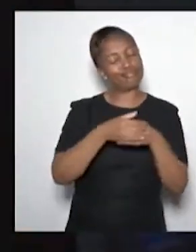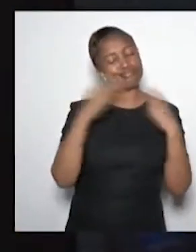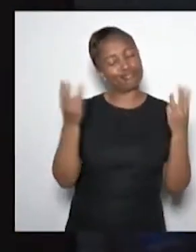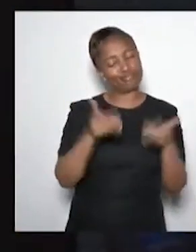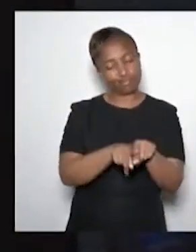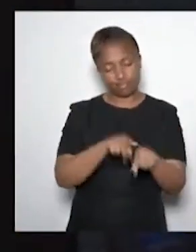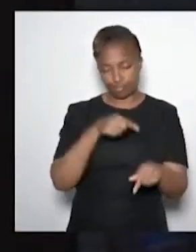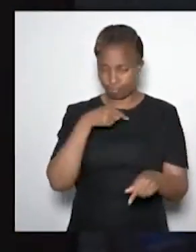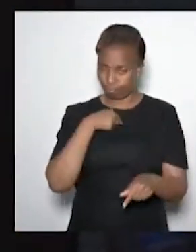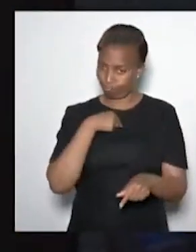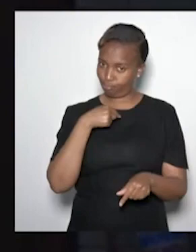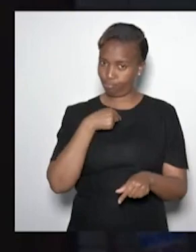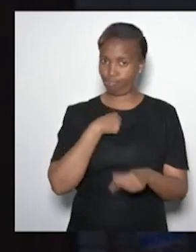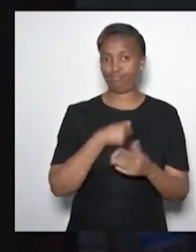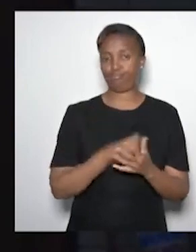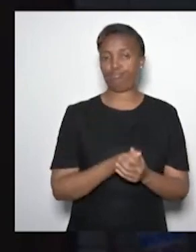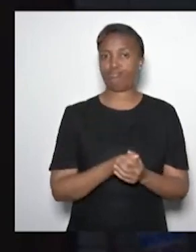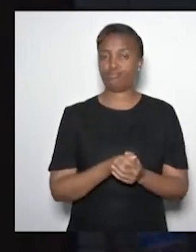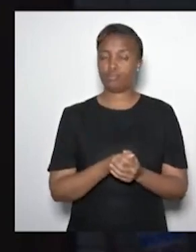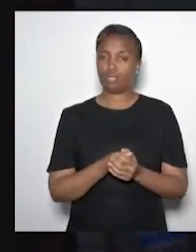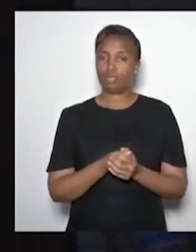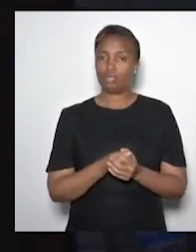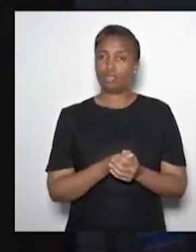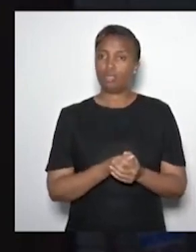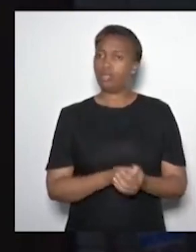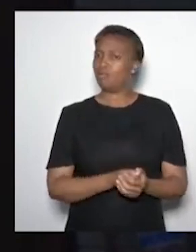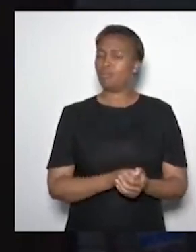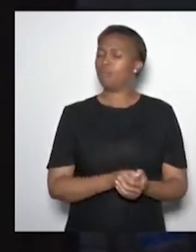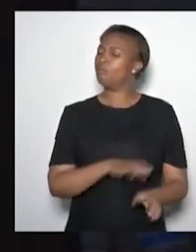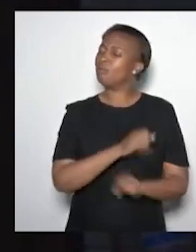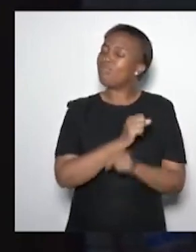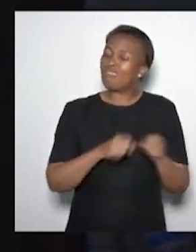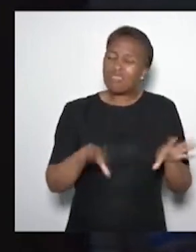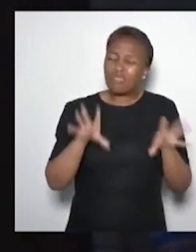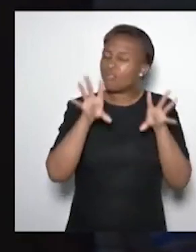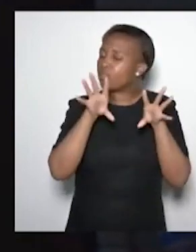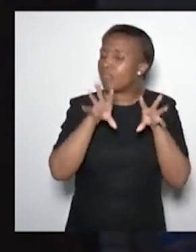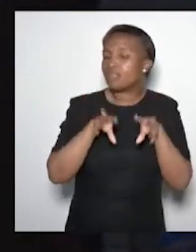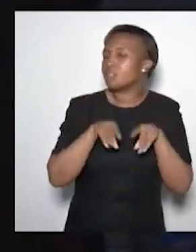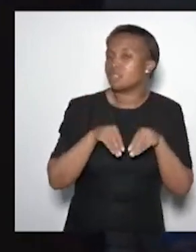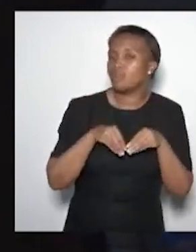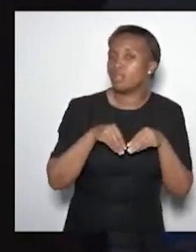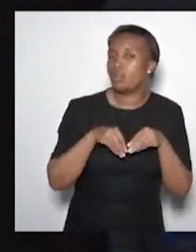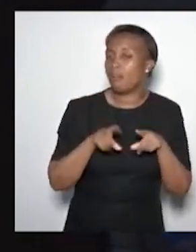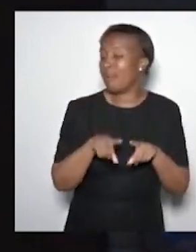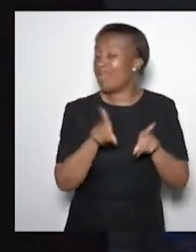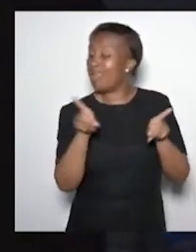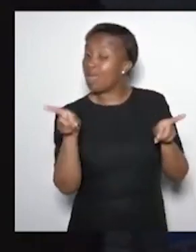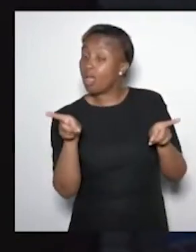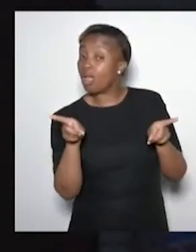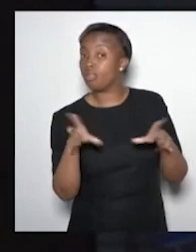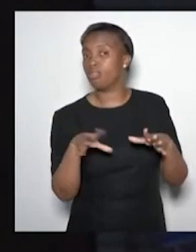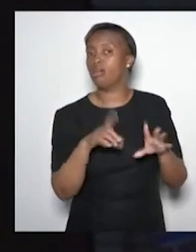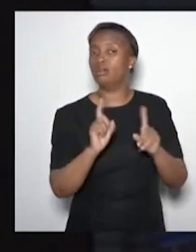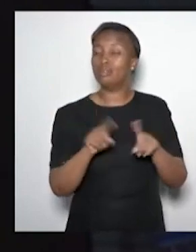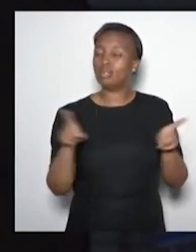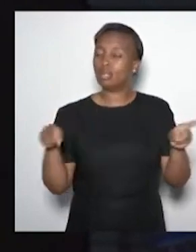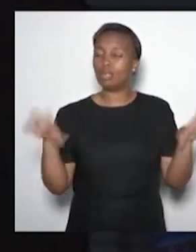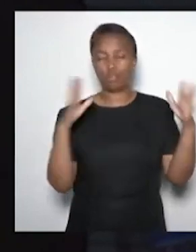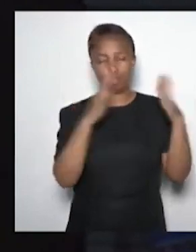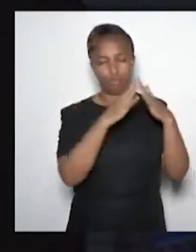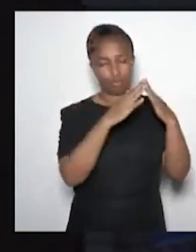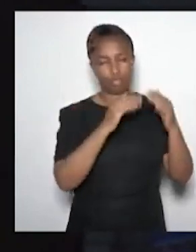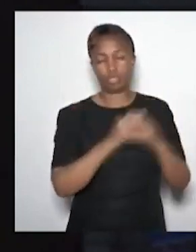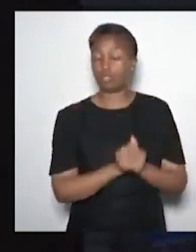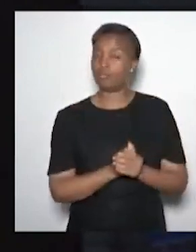not embraced by your spirit-empowered churches. We were not seen in a good light.